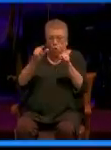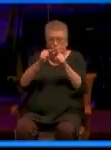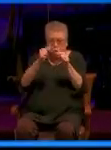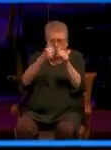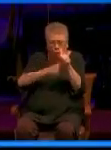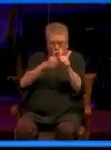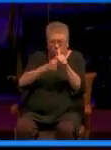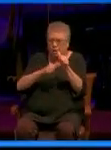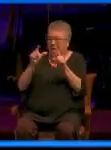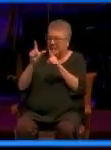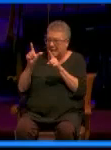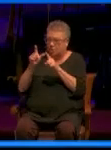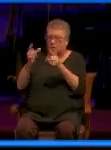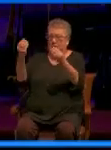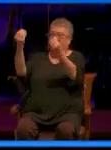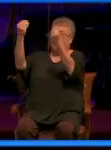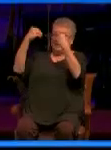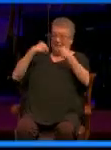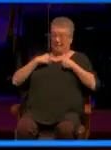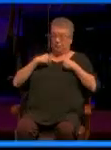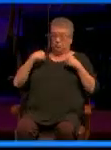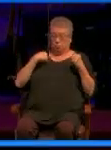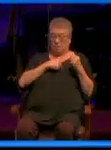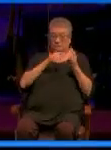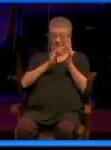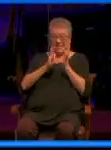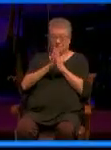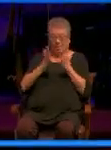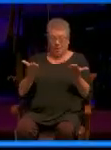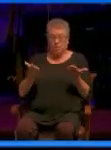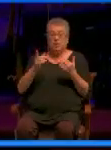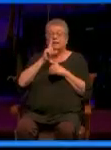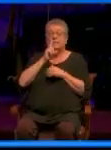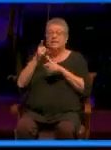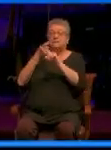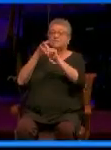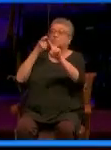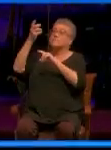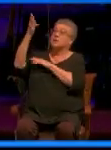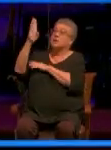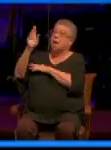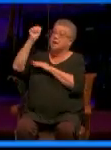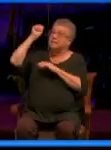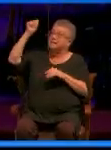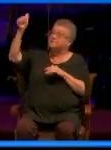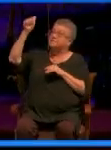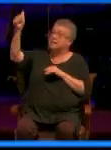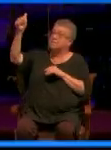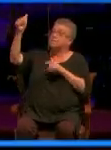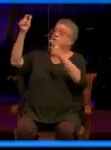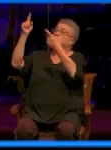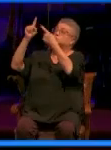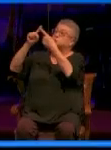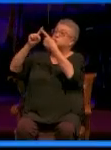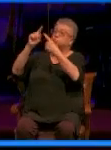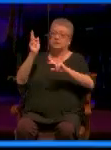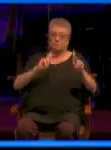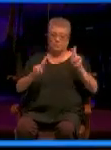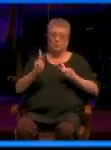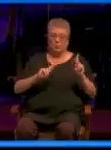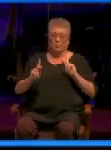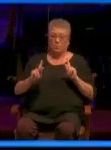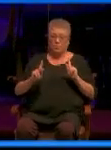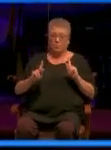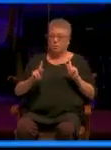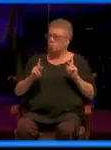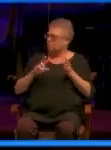letter given to us in the Bible is from God himself to his people. Which